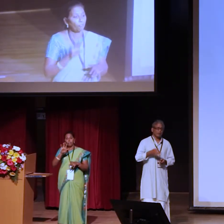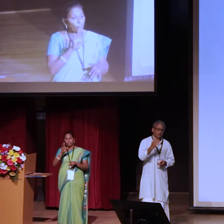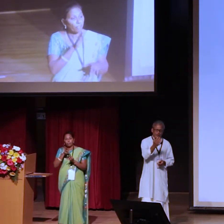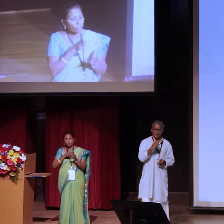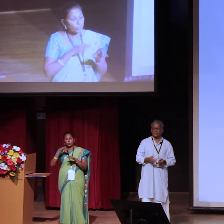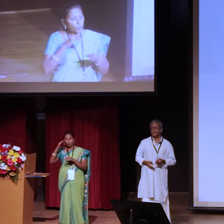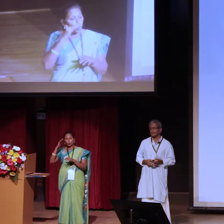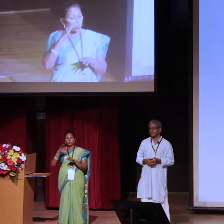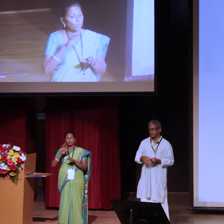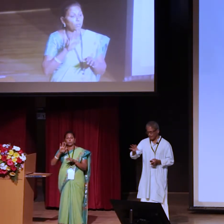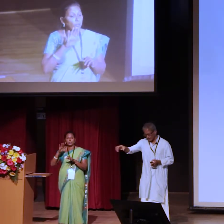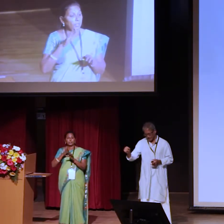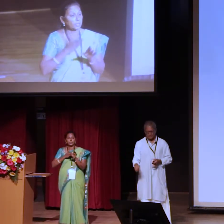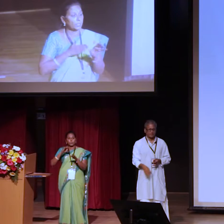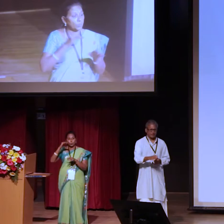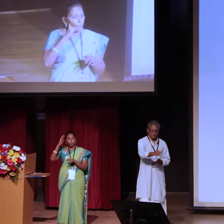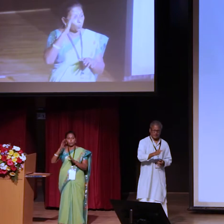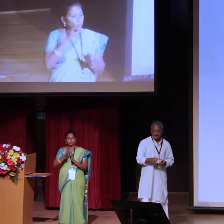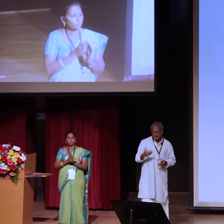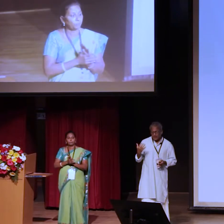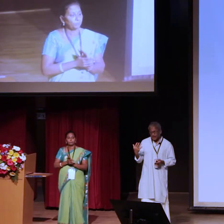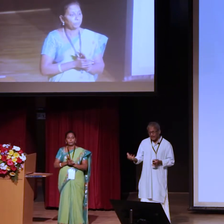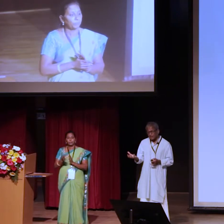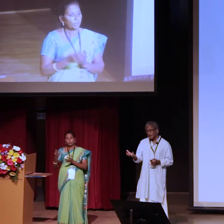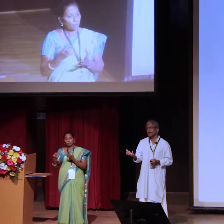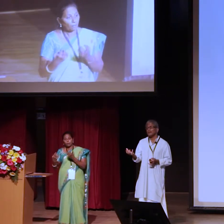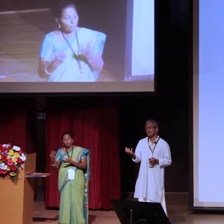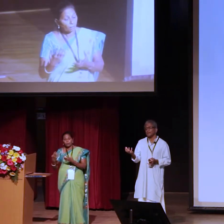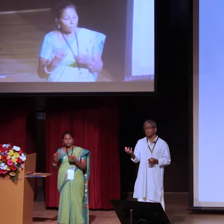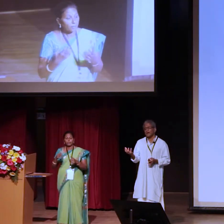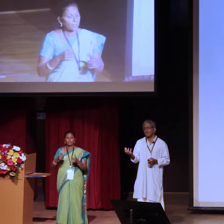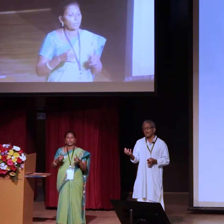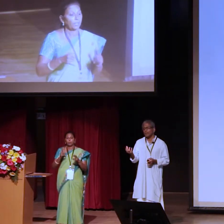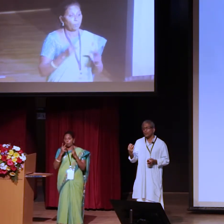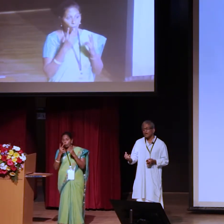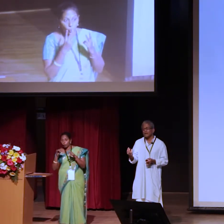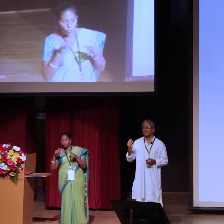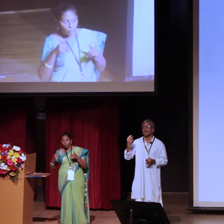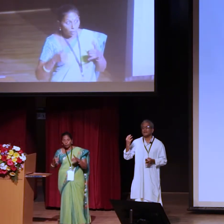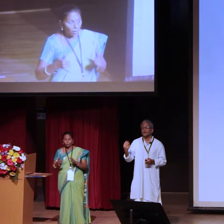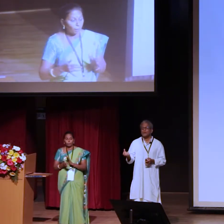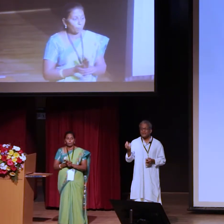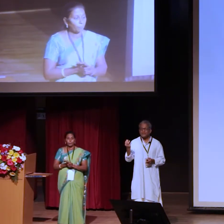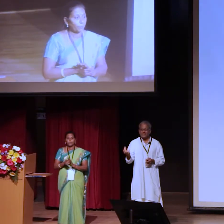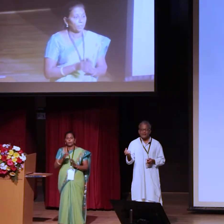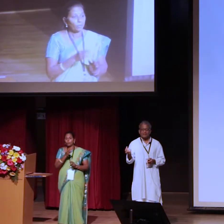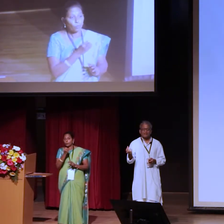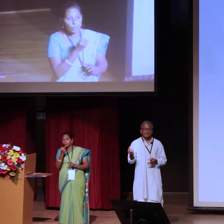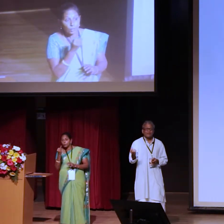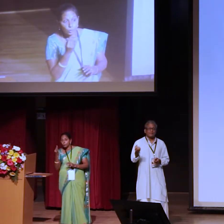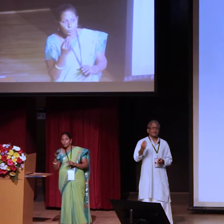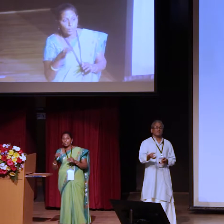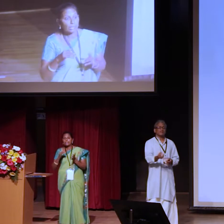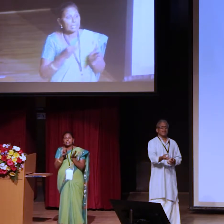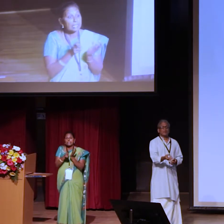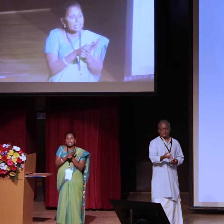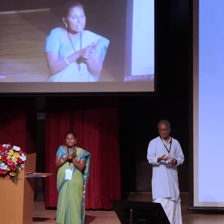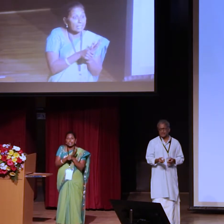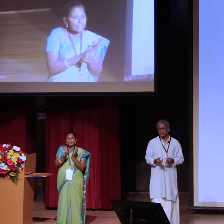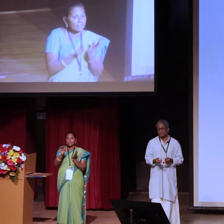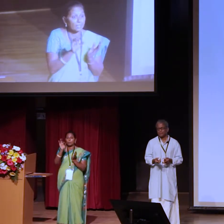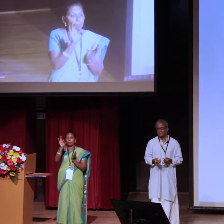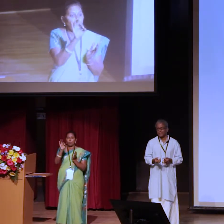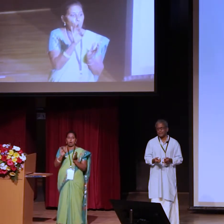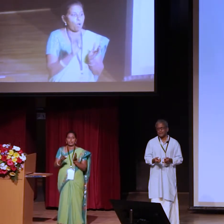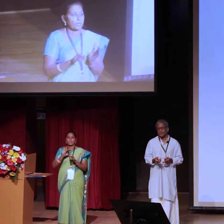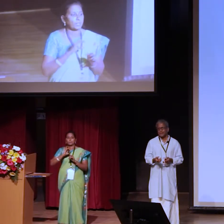old? Which one did you enjoy most? Okay, take this, take this. Look at the game and say what numeracy skills that this game